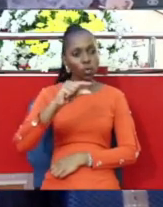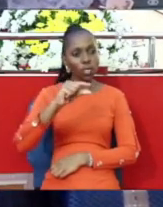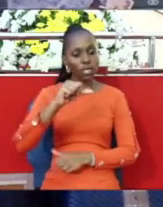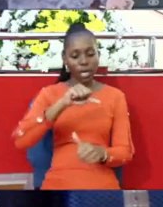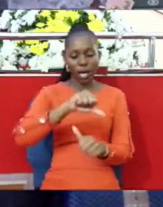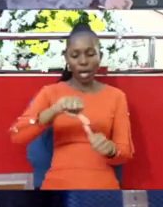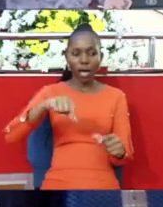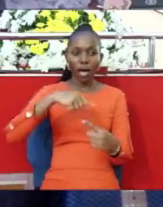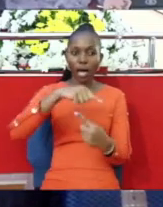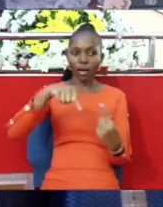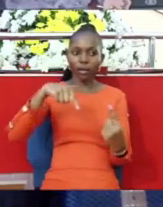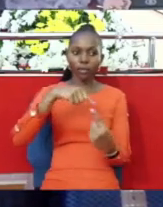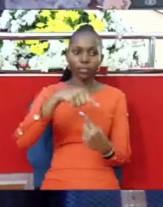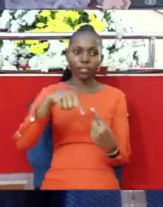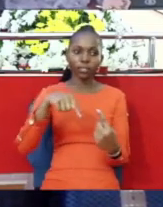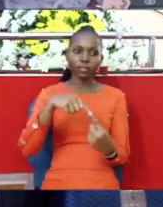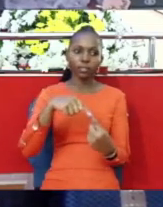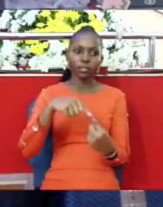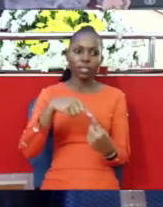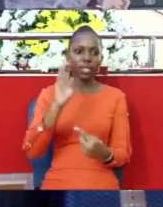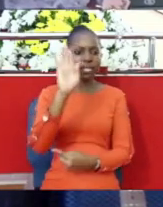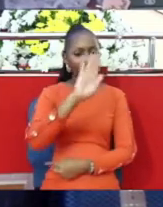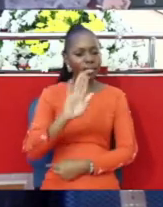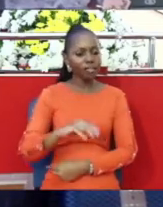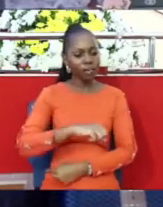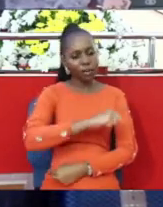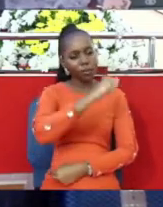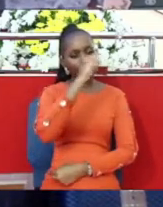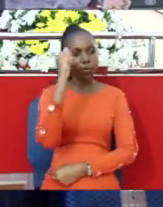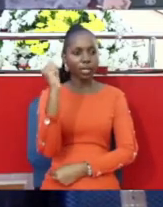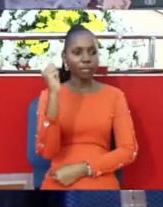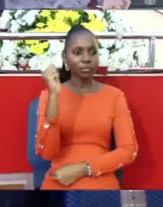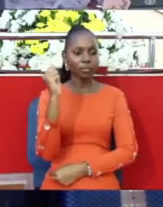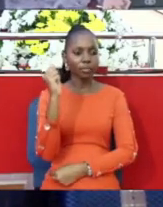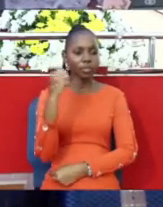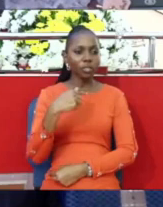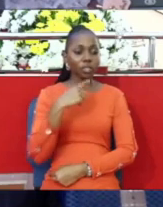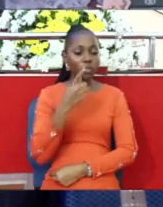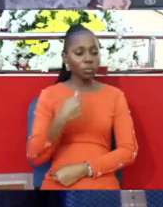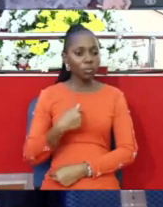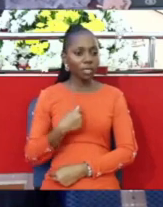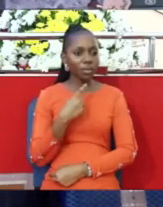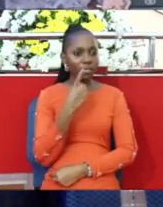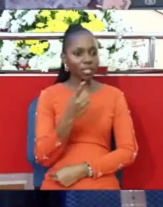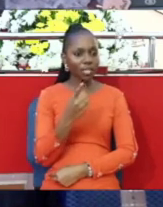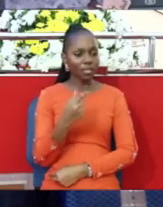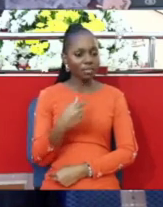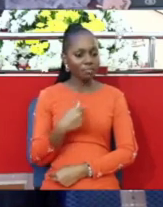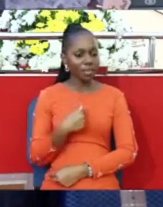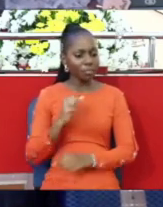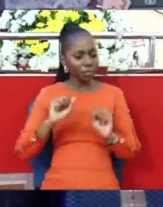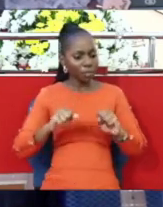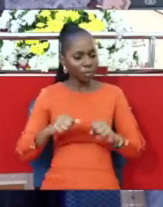up. Hakuamka. What I'm trying to say is this. Ninayosema ni haya. Because my time is going to come. Kwa kuwa wakati wangu utafika. My safety is not